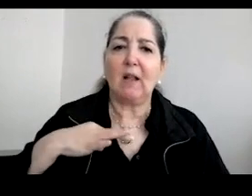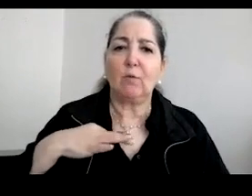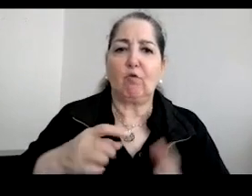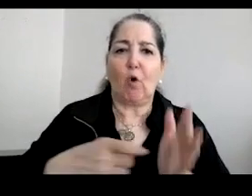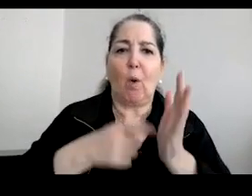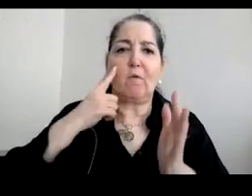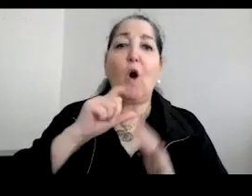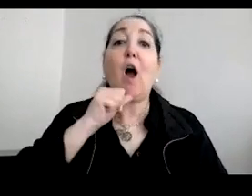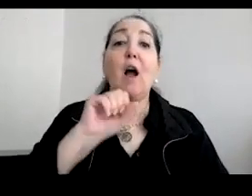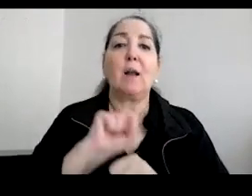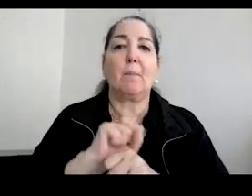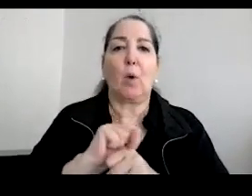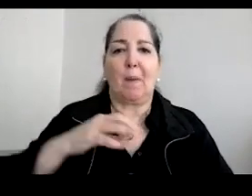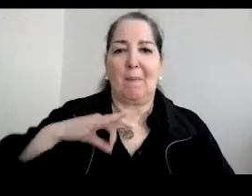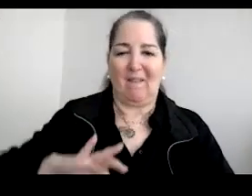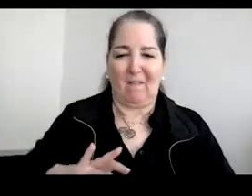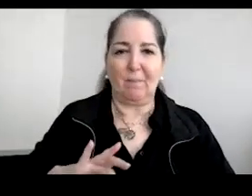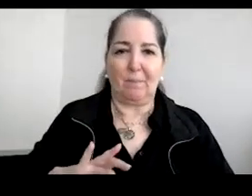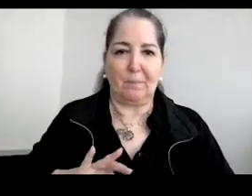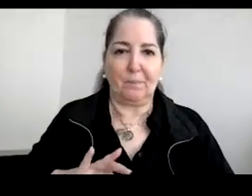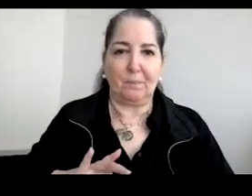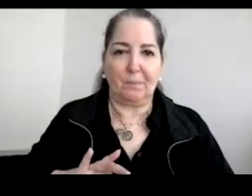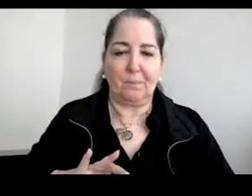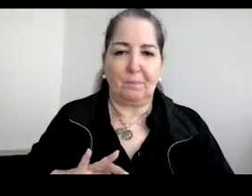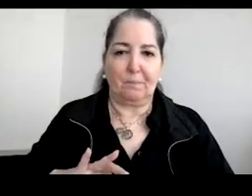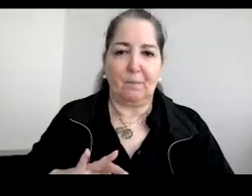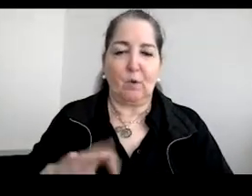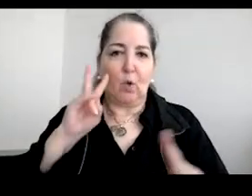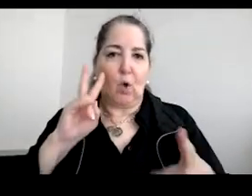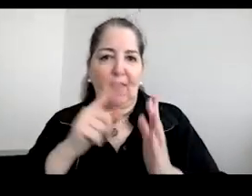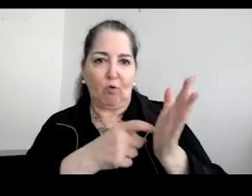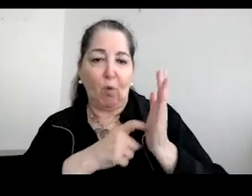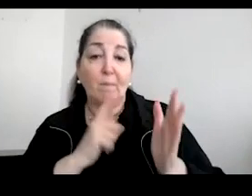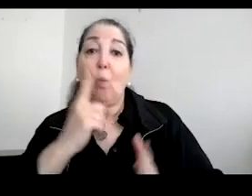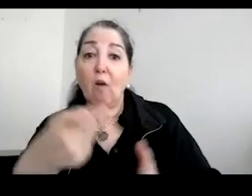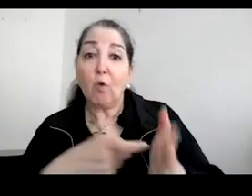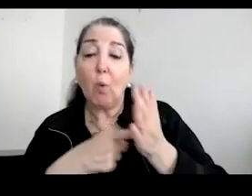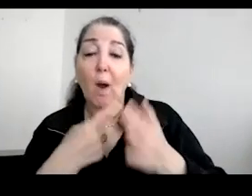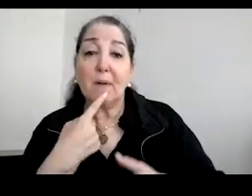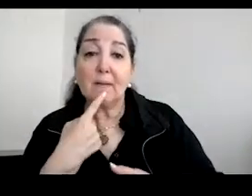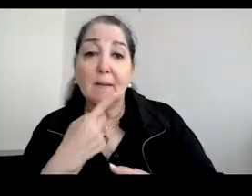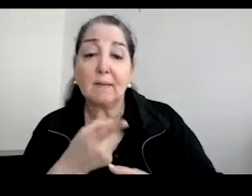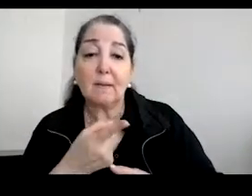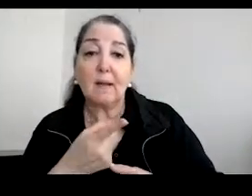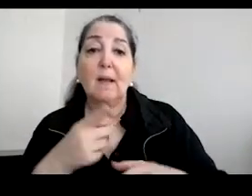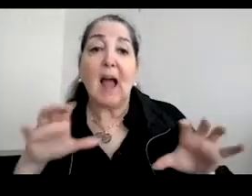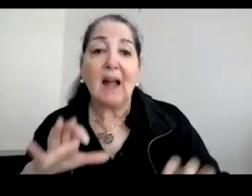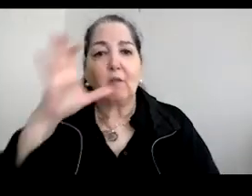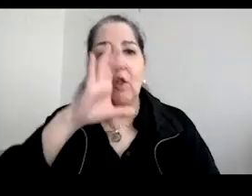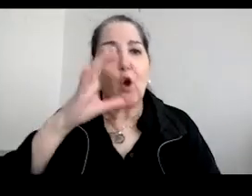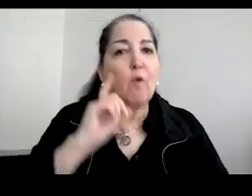unemployment benefits. So when looking at those requirements, one of them is be actively searching for